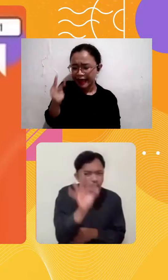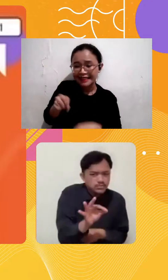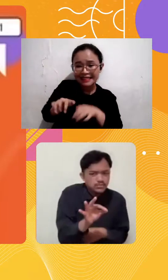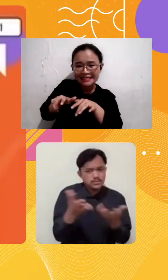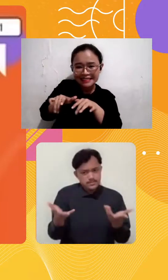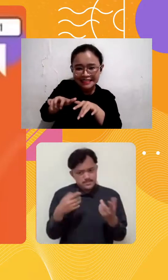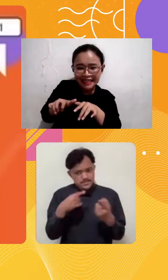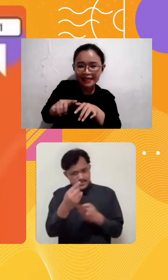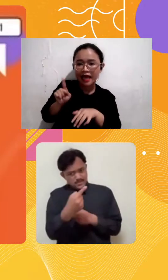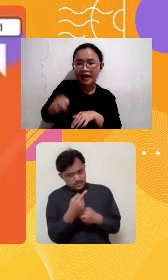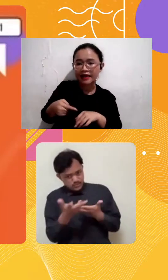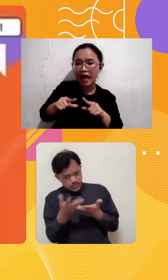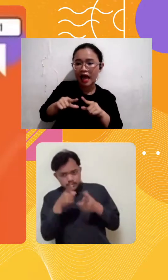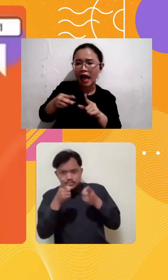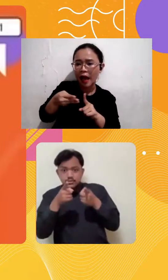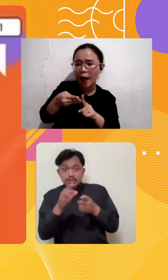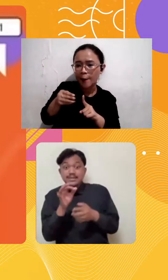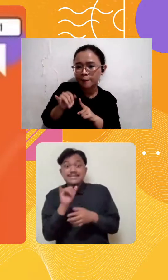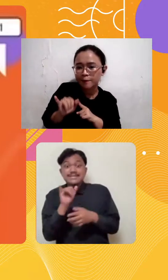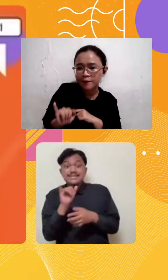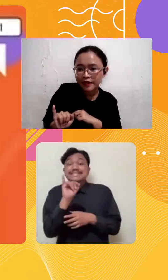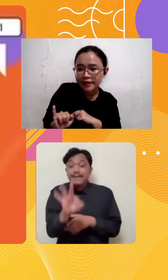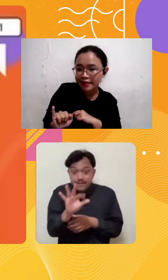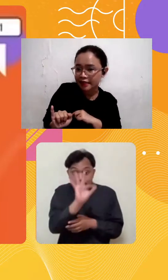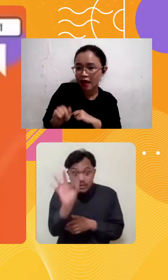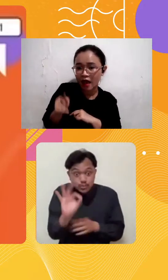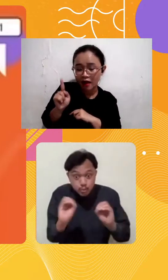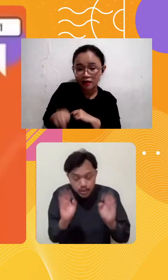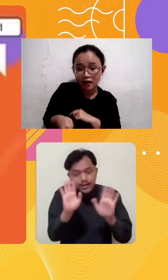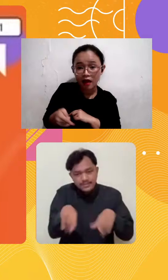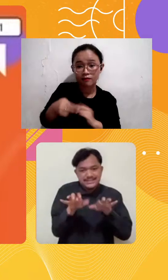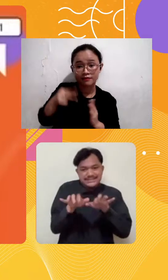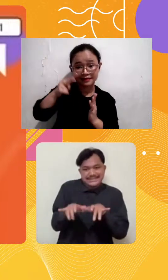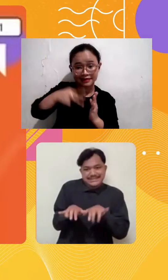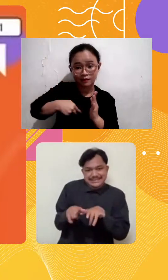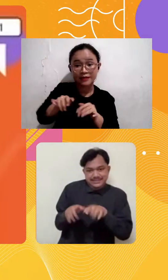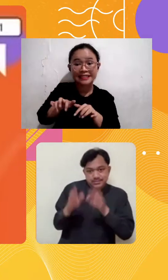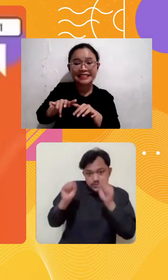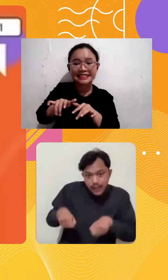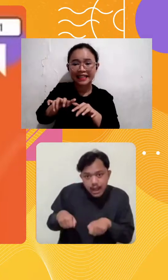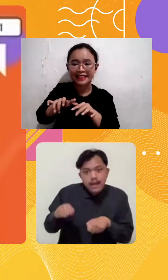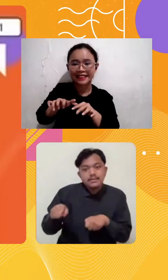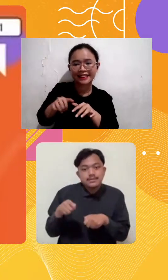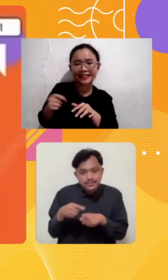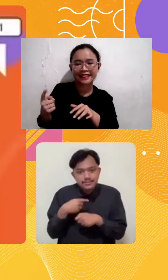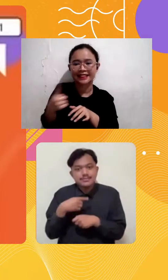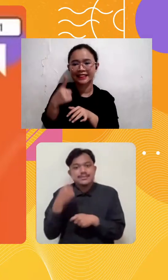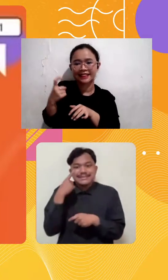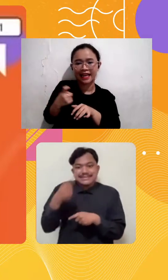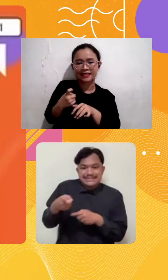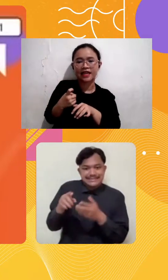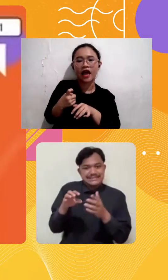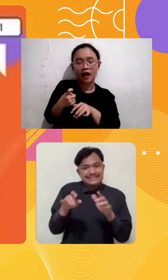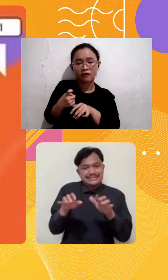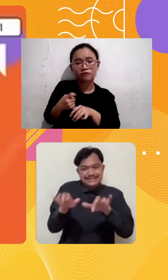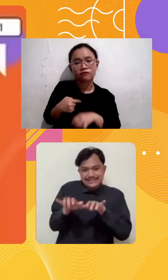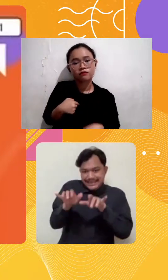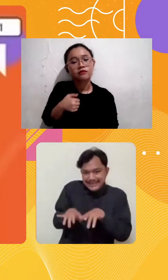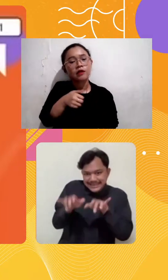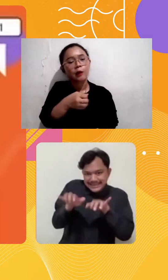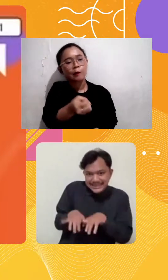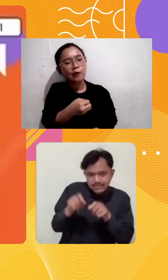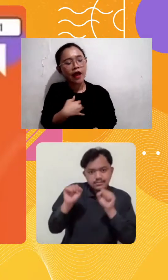from Abhiram Roy, and maybe I will read this one. Yeah, very good initiative